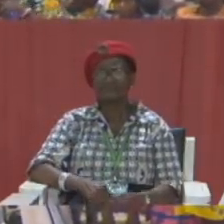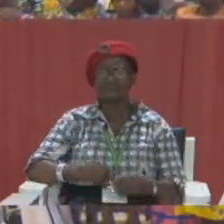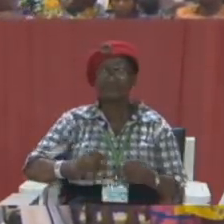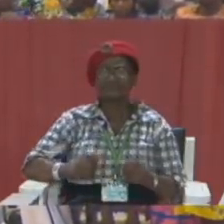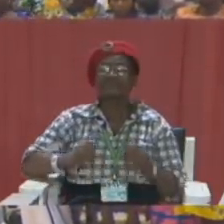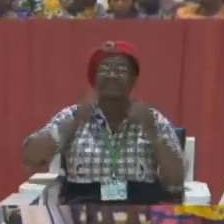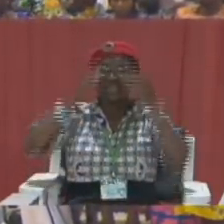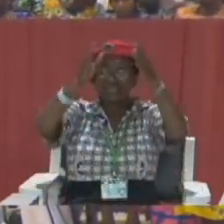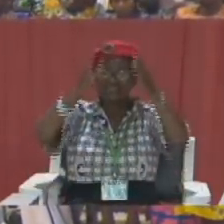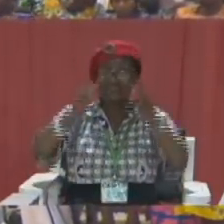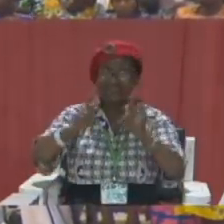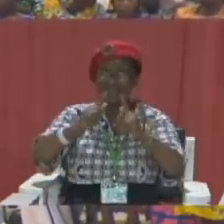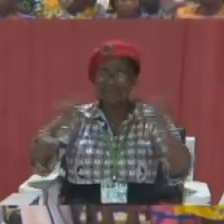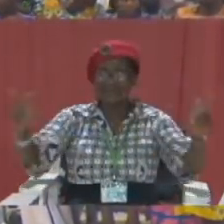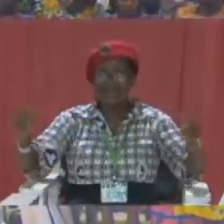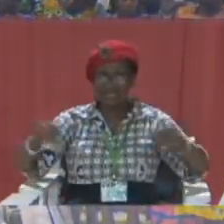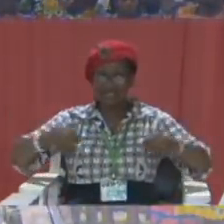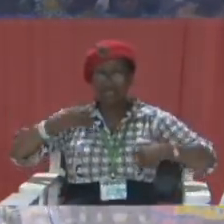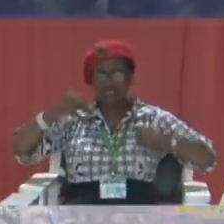great joy